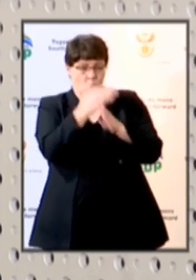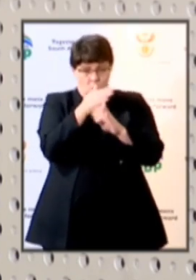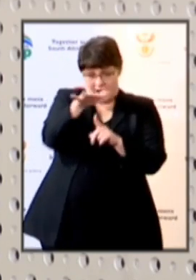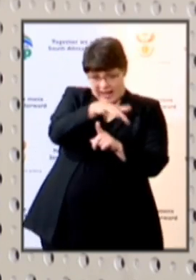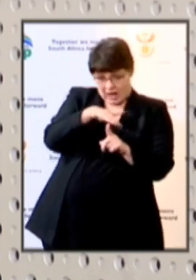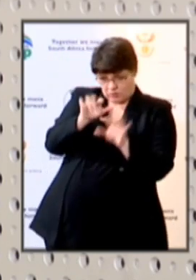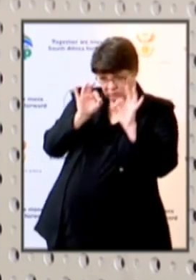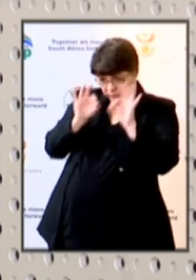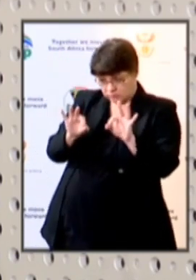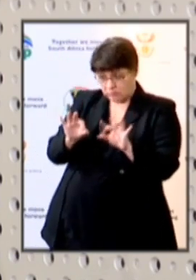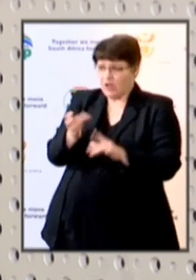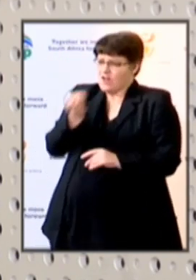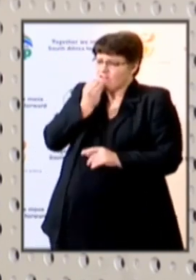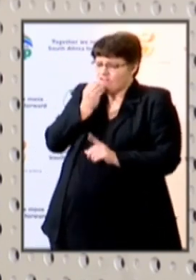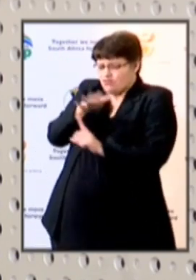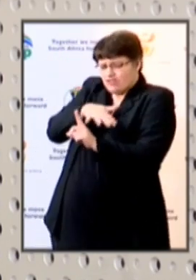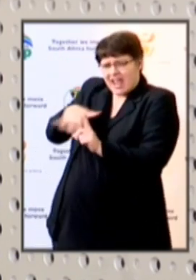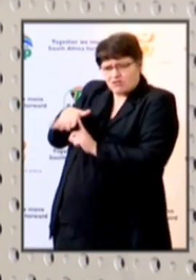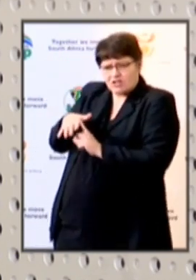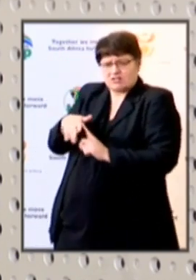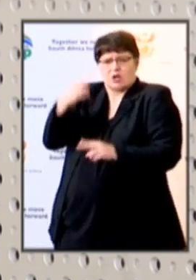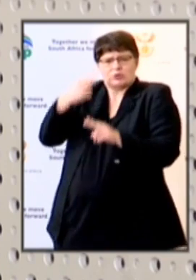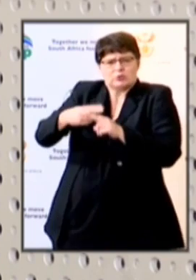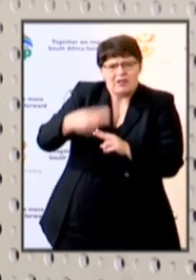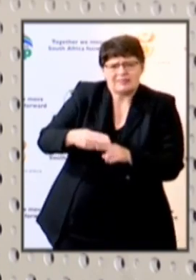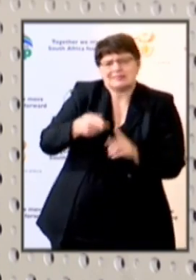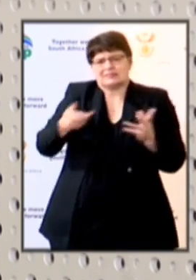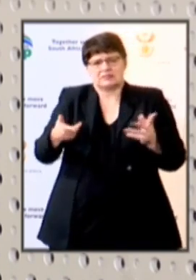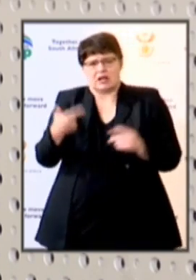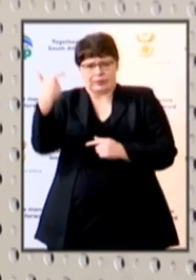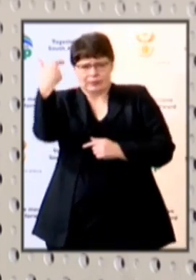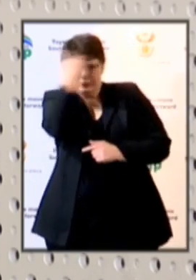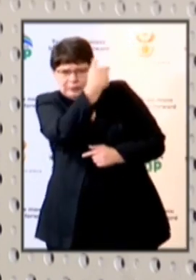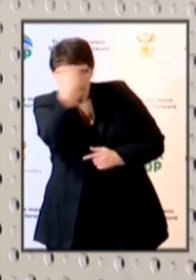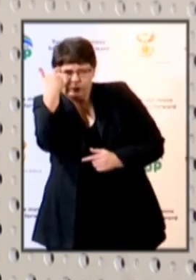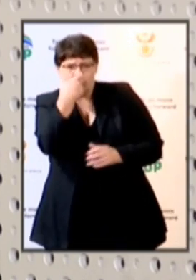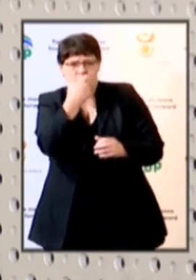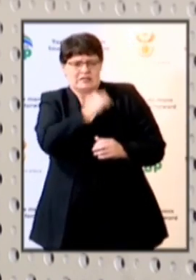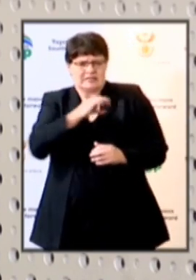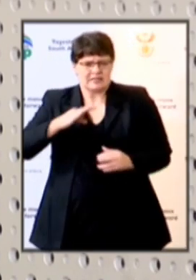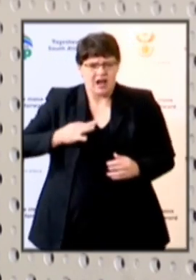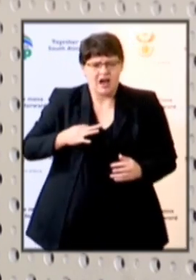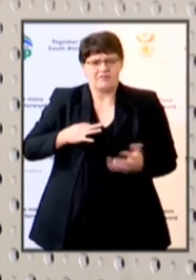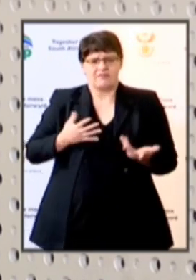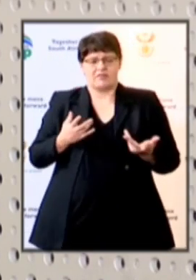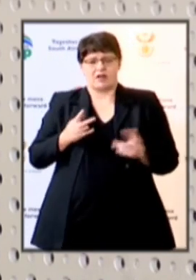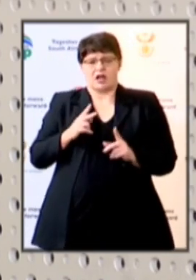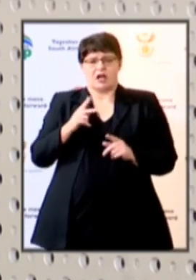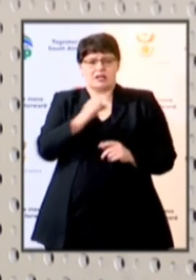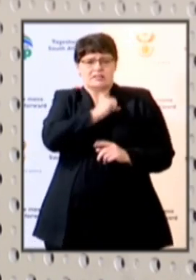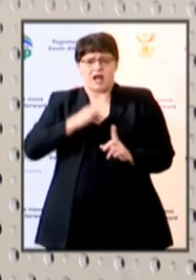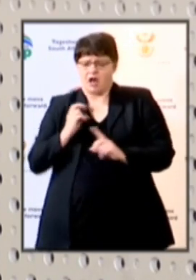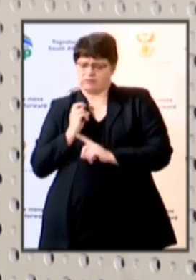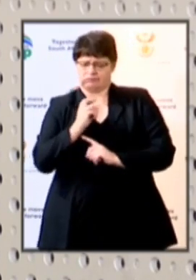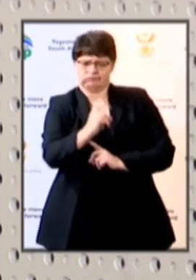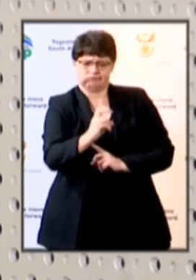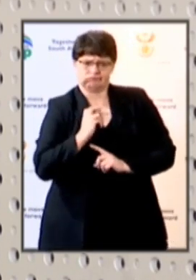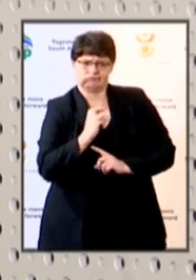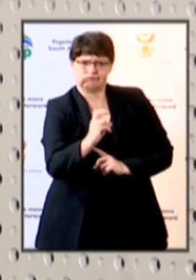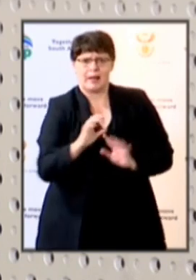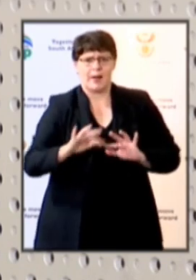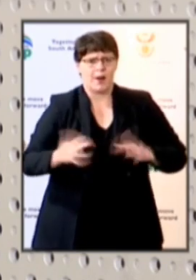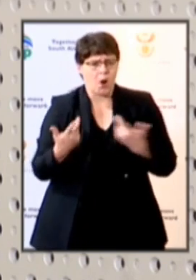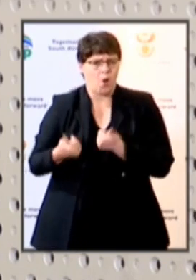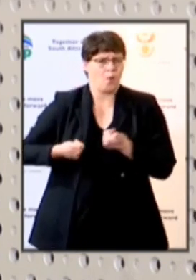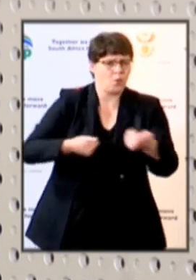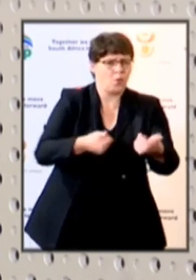areas, in the canteens, in bathrooms, in the screening of workers, in transport, in arrangements for those who